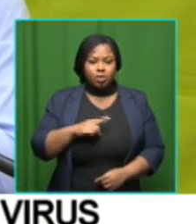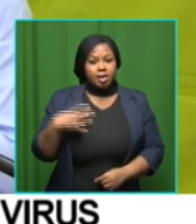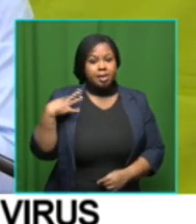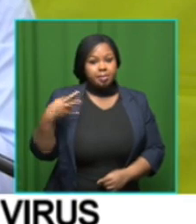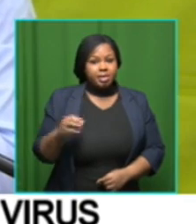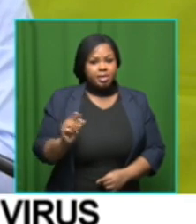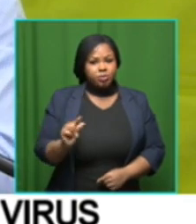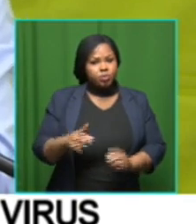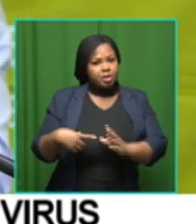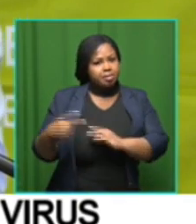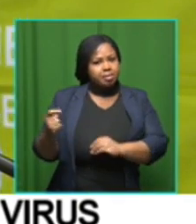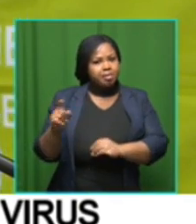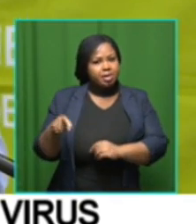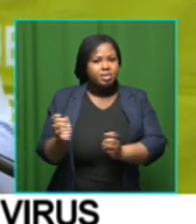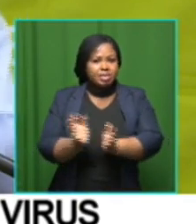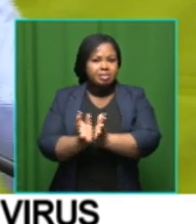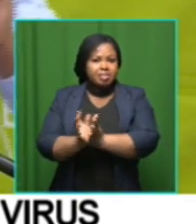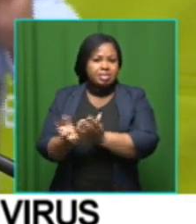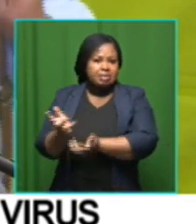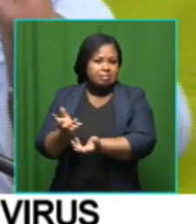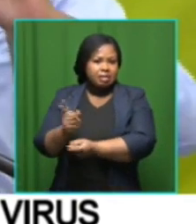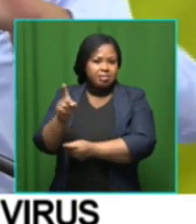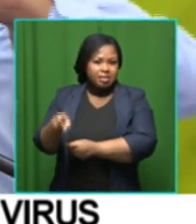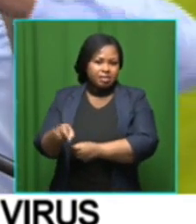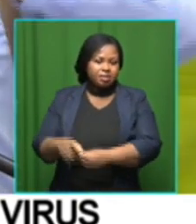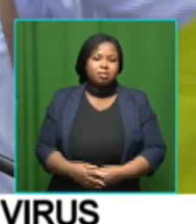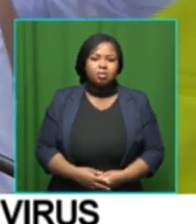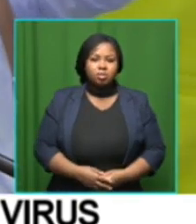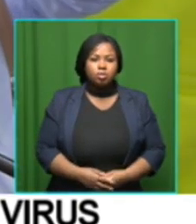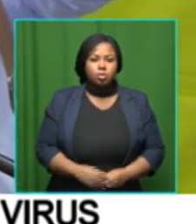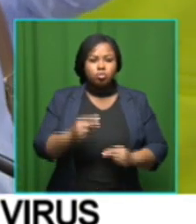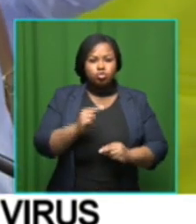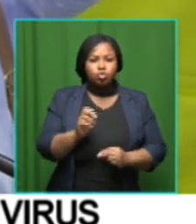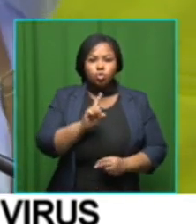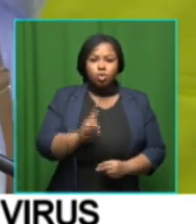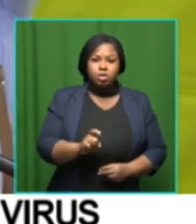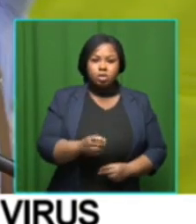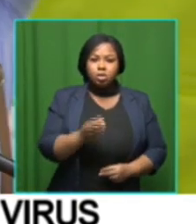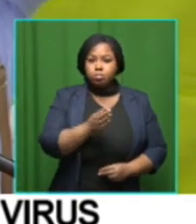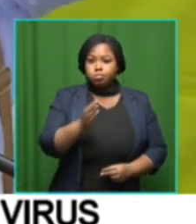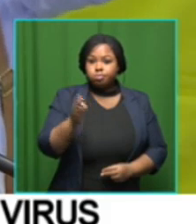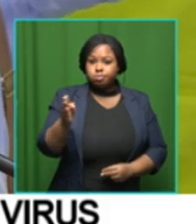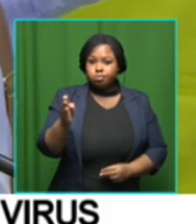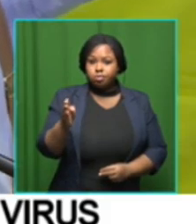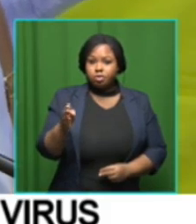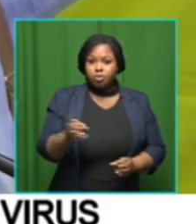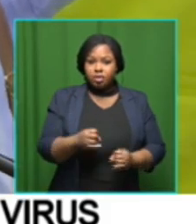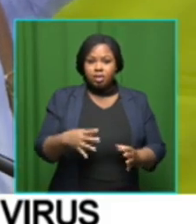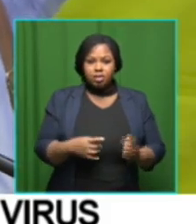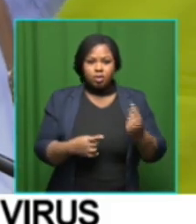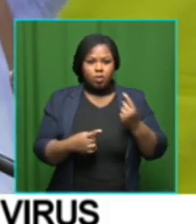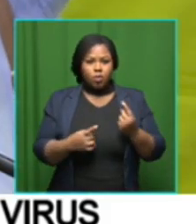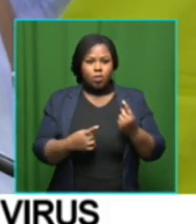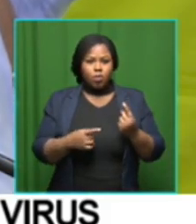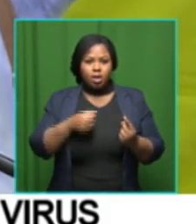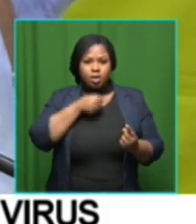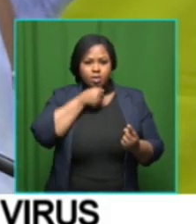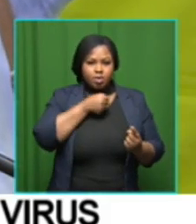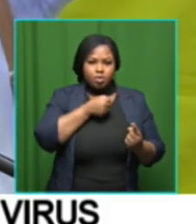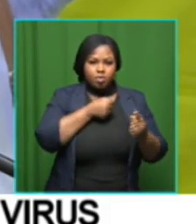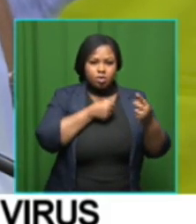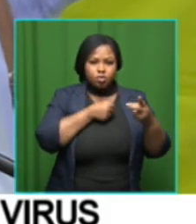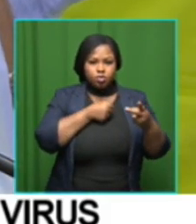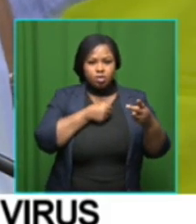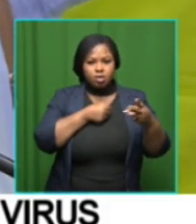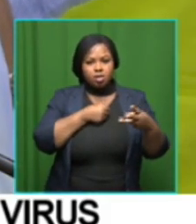Minister go. He does have that meeting. So very brief questions, please. I see we're going to start that side because we only got one mic. So it's 1,